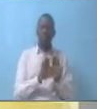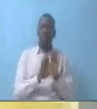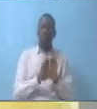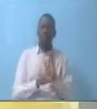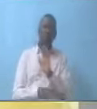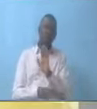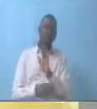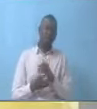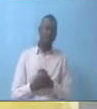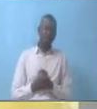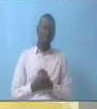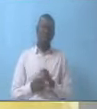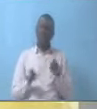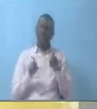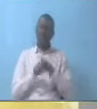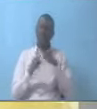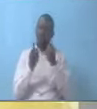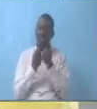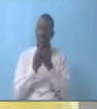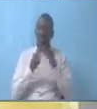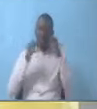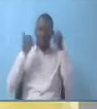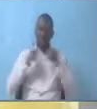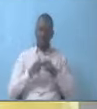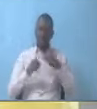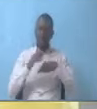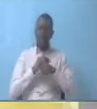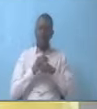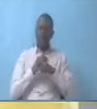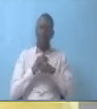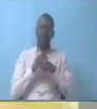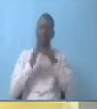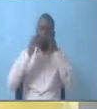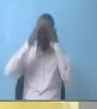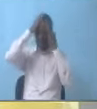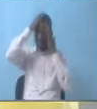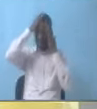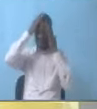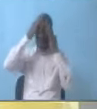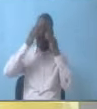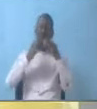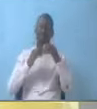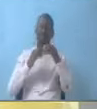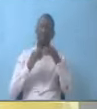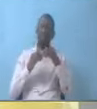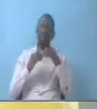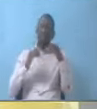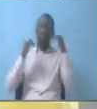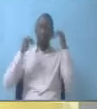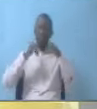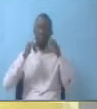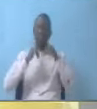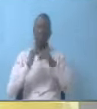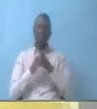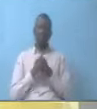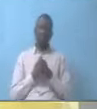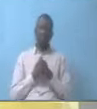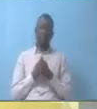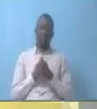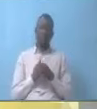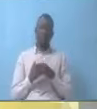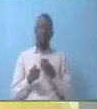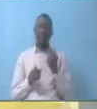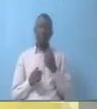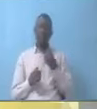xaar ci cabinet. Same thing would happen in cabinet meetings. The cabinet bi tamen lool dana fa rek xew. Narimba Mrs. Satang